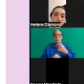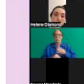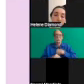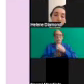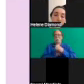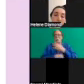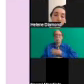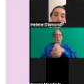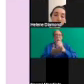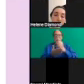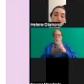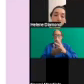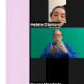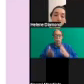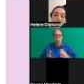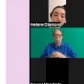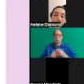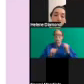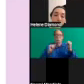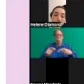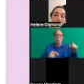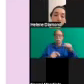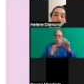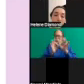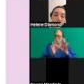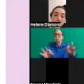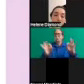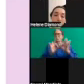workers, and you all are so important